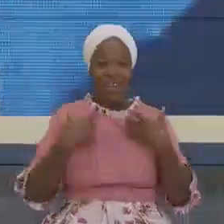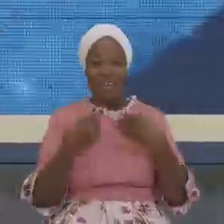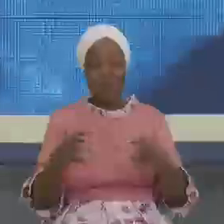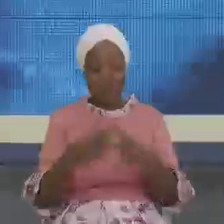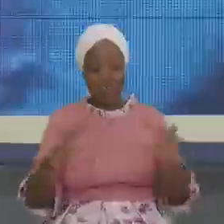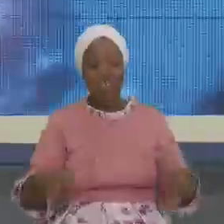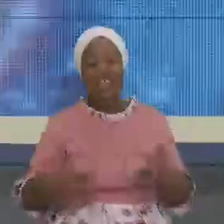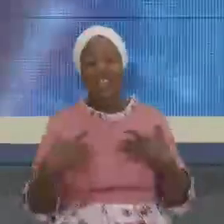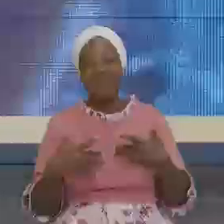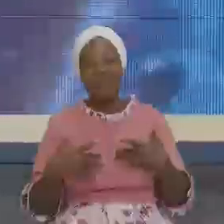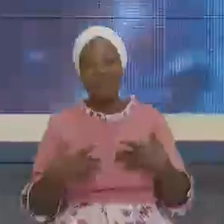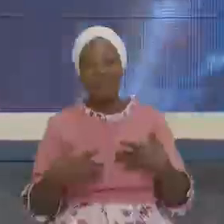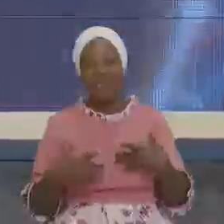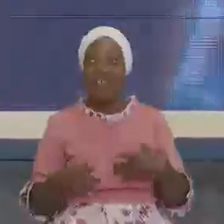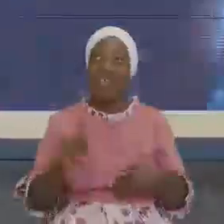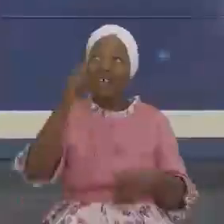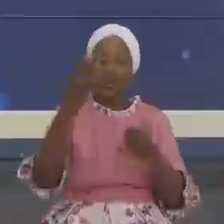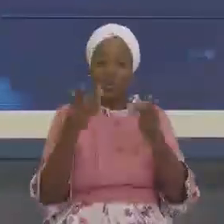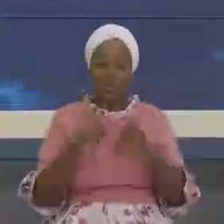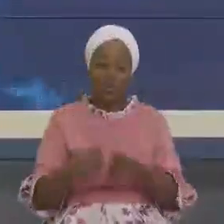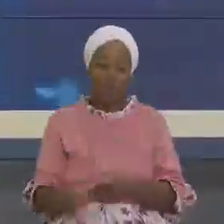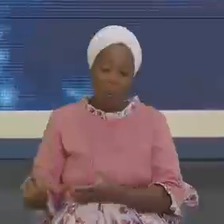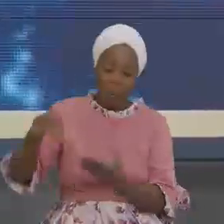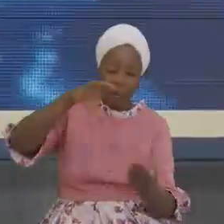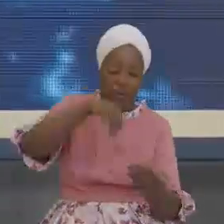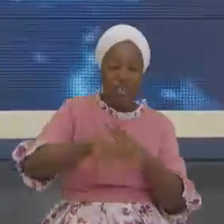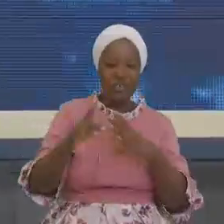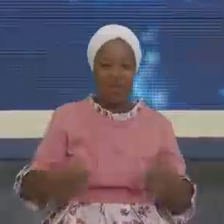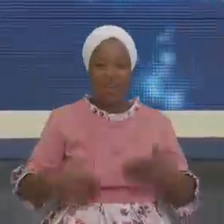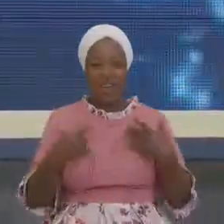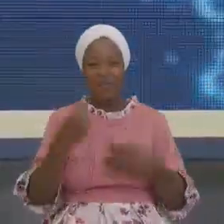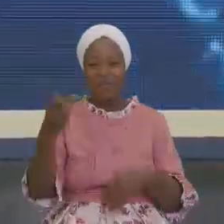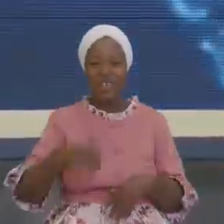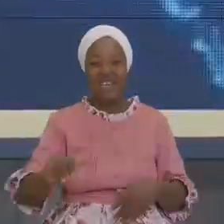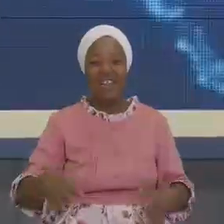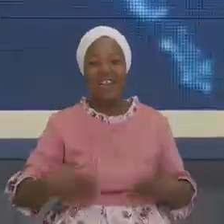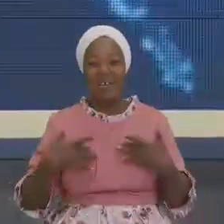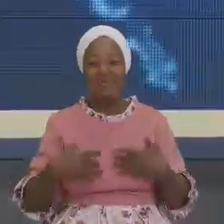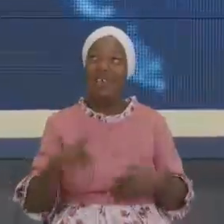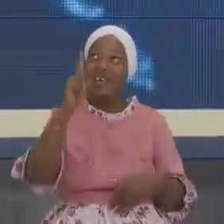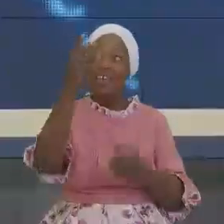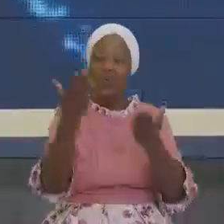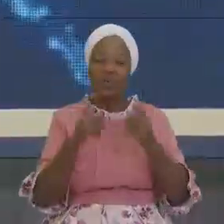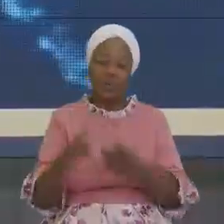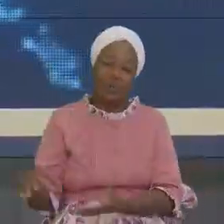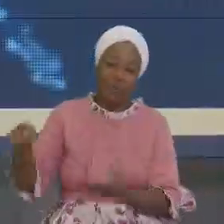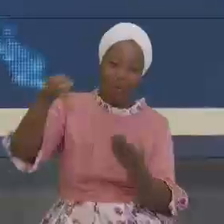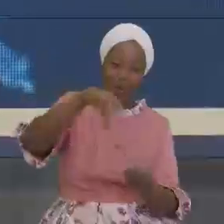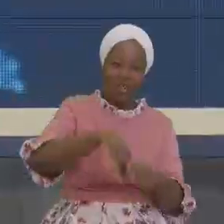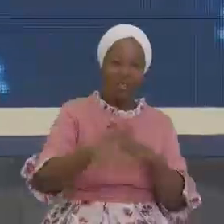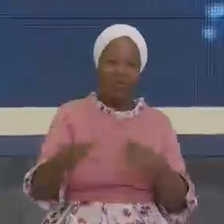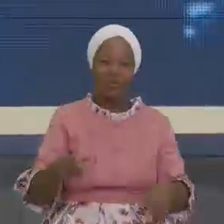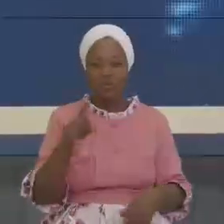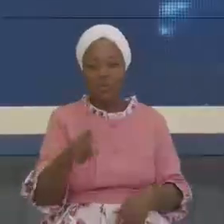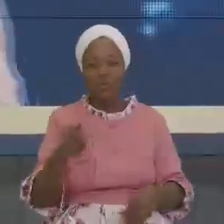He wants to pour into your life eternal life. He wants to pour into you heavenly